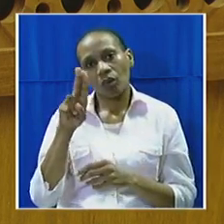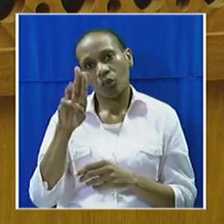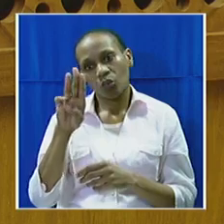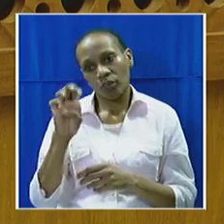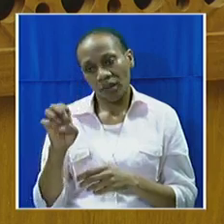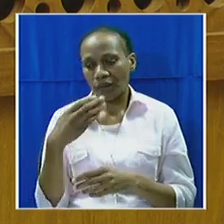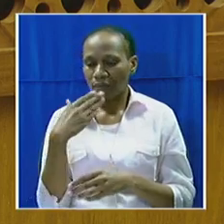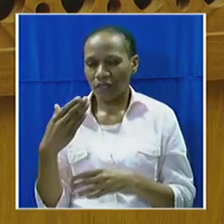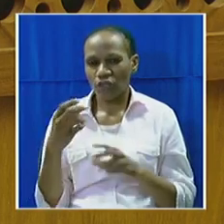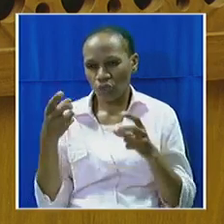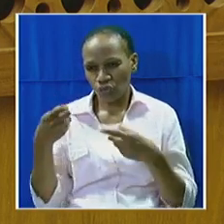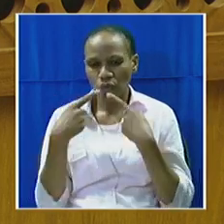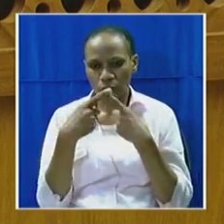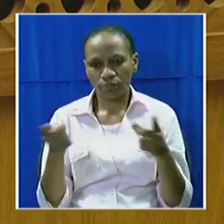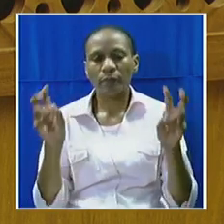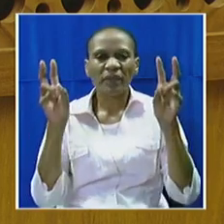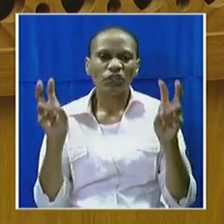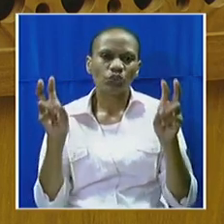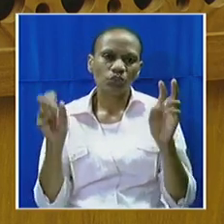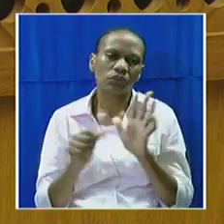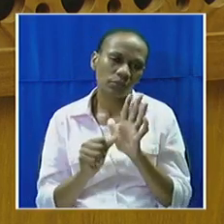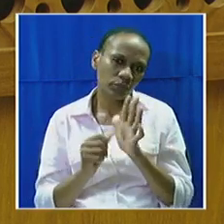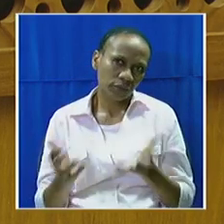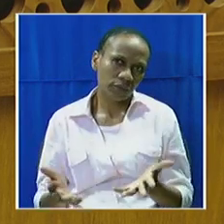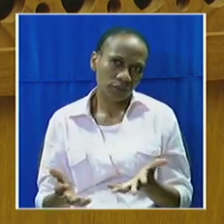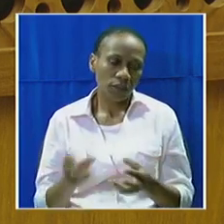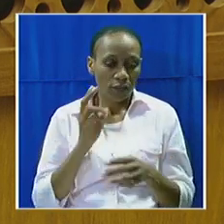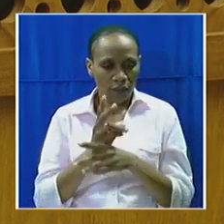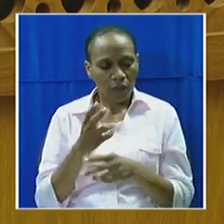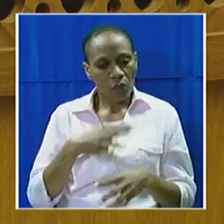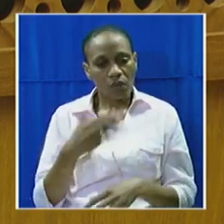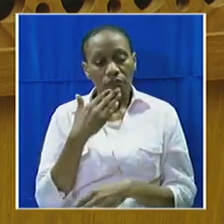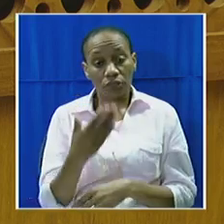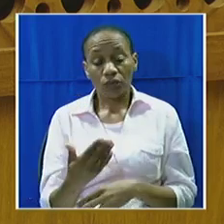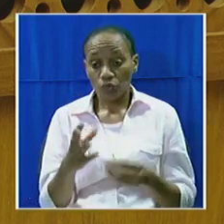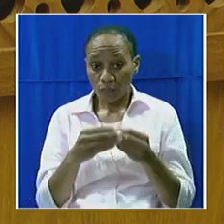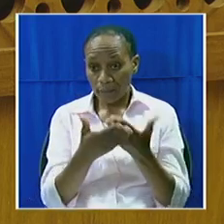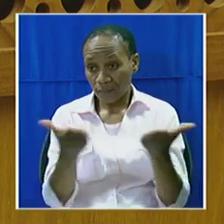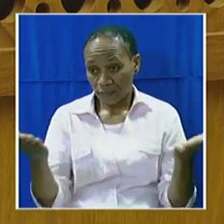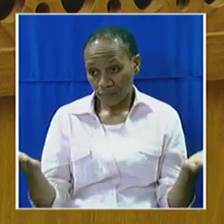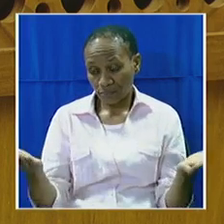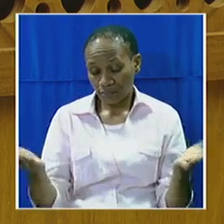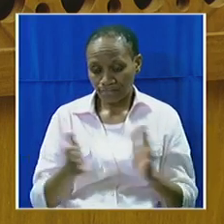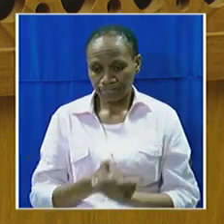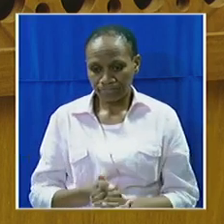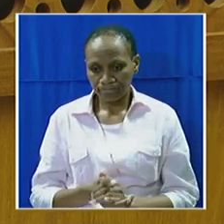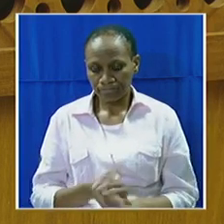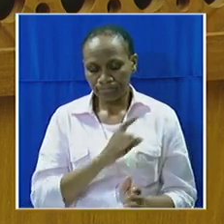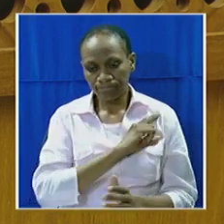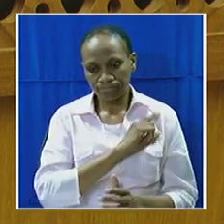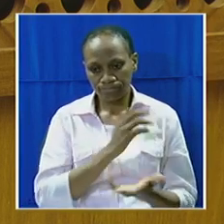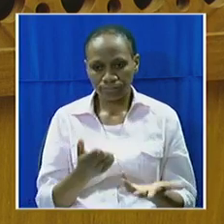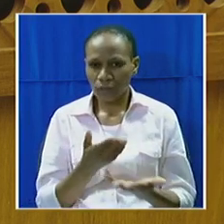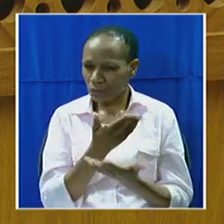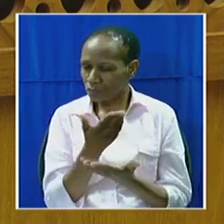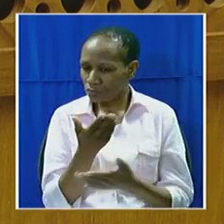matter. It's a matter that is very important. But I also want to thank the members because you have taken a great